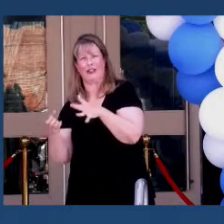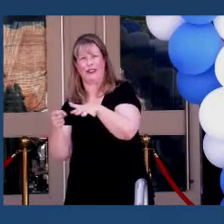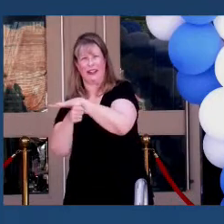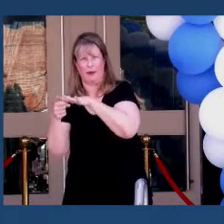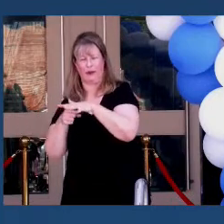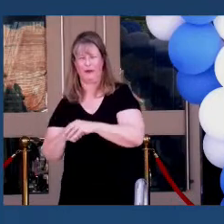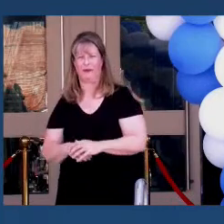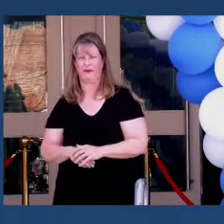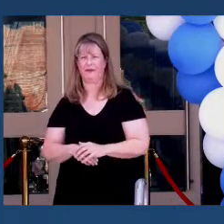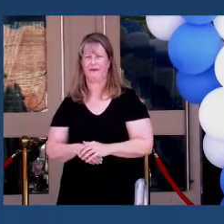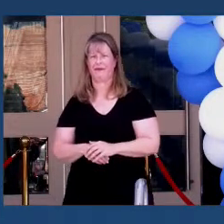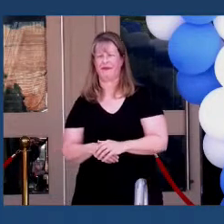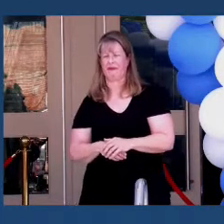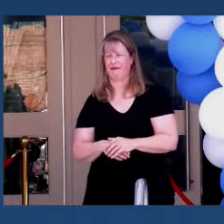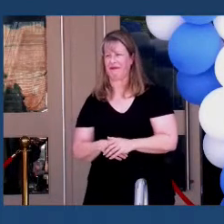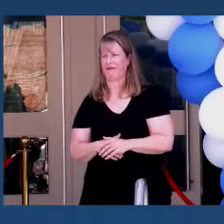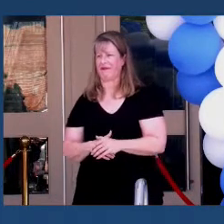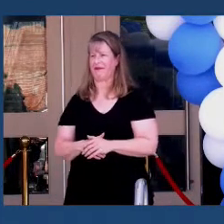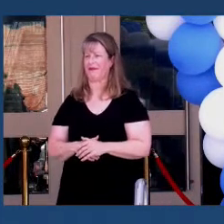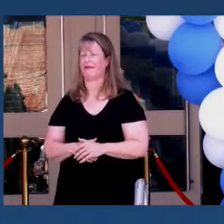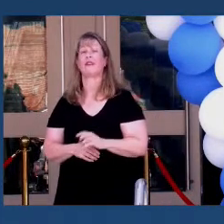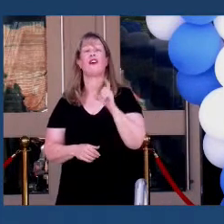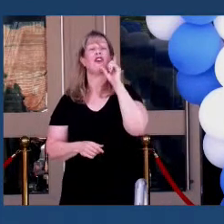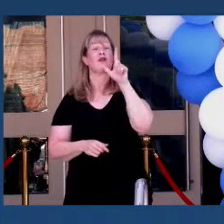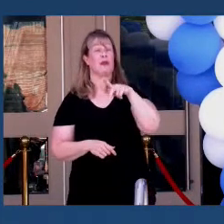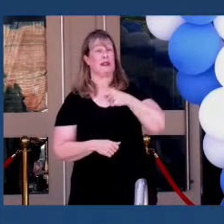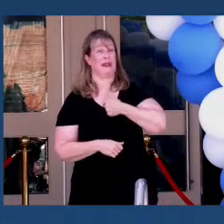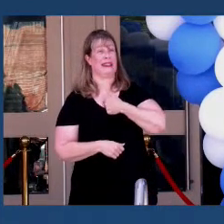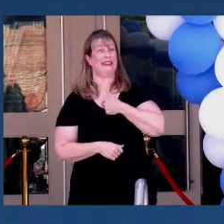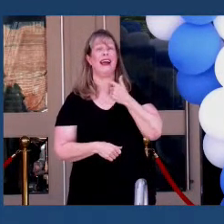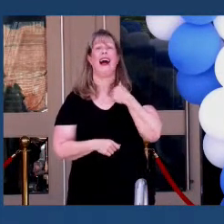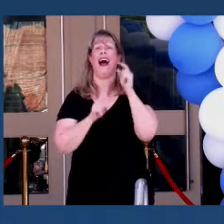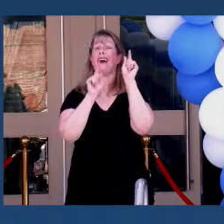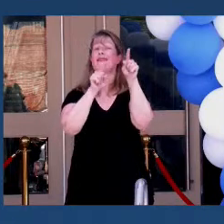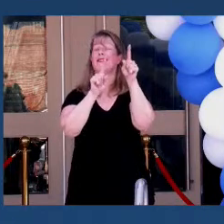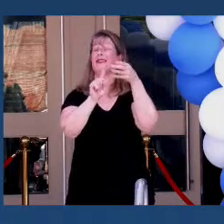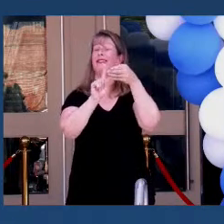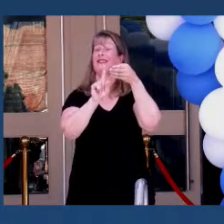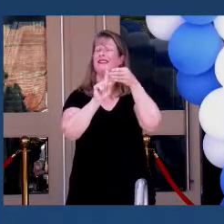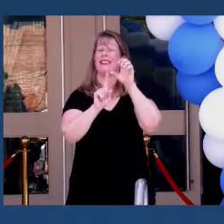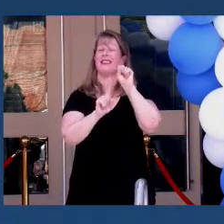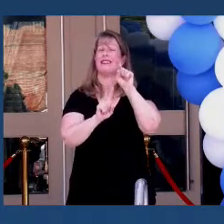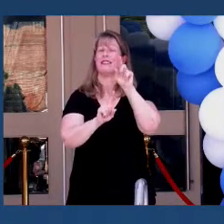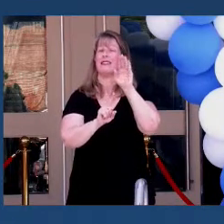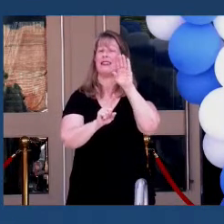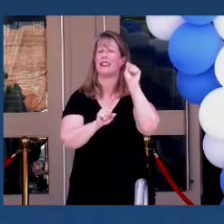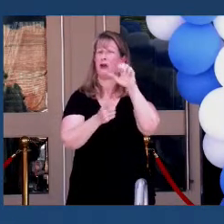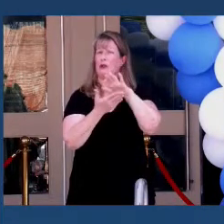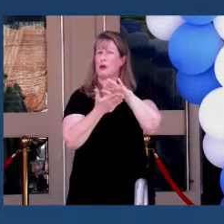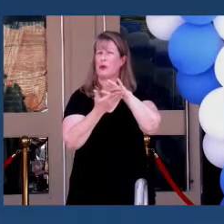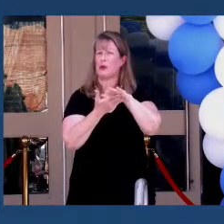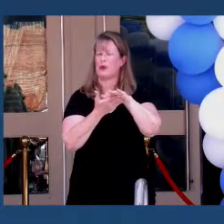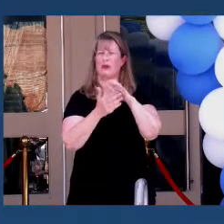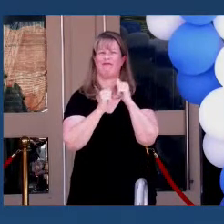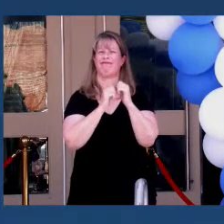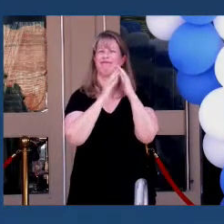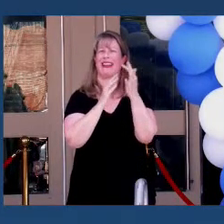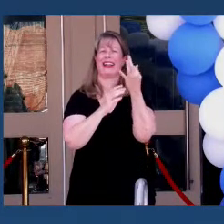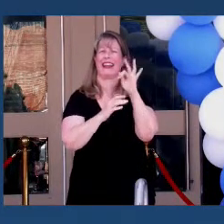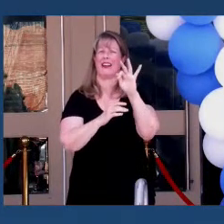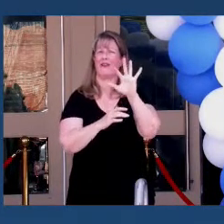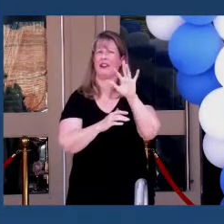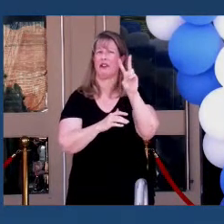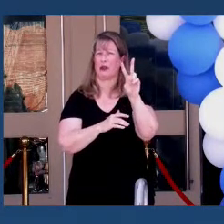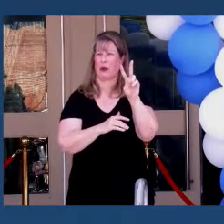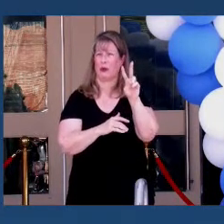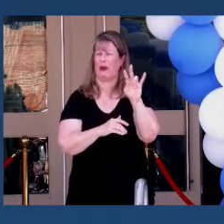a personal note, I attended Stubbs School, which was built in 1952. That was one